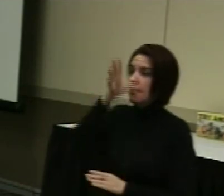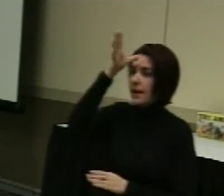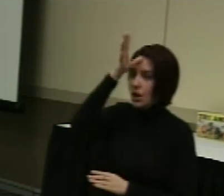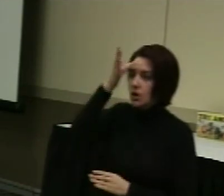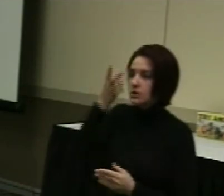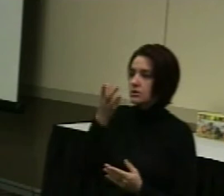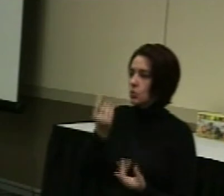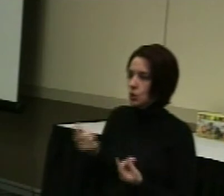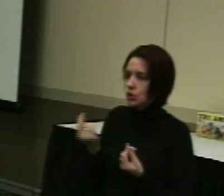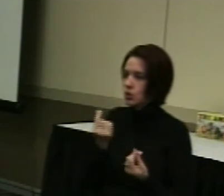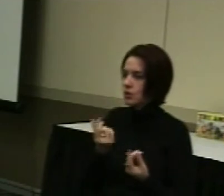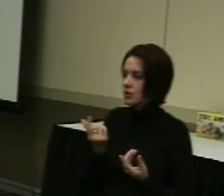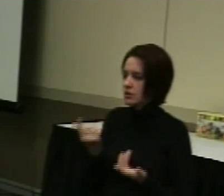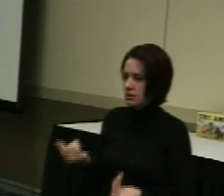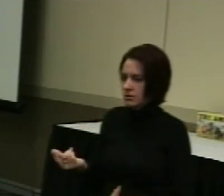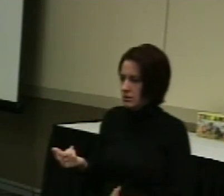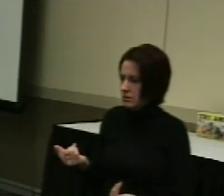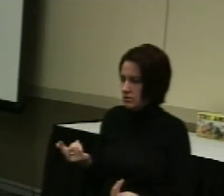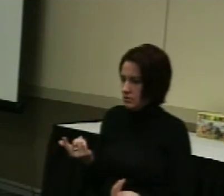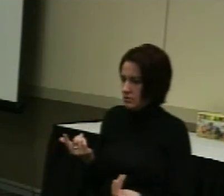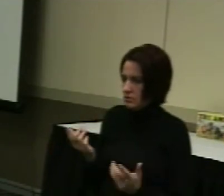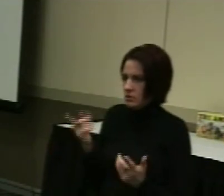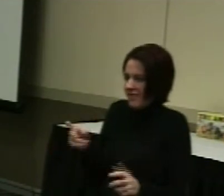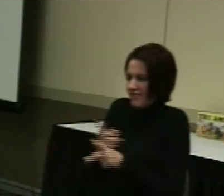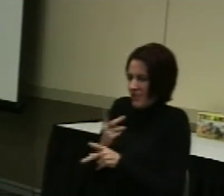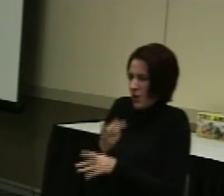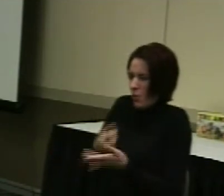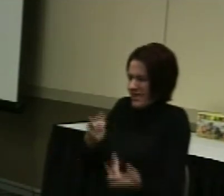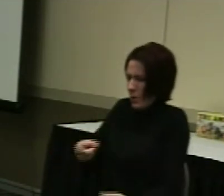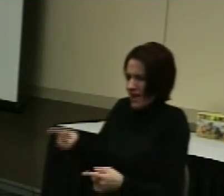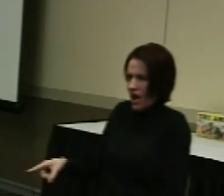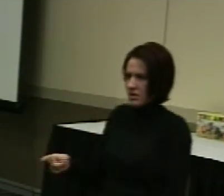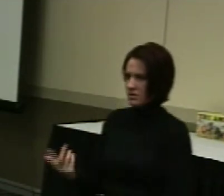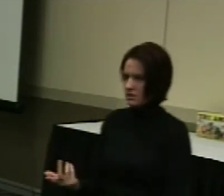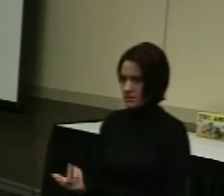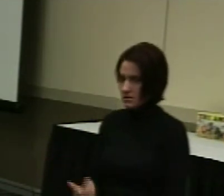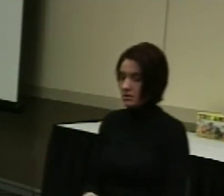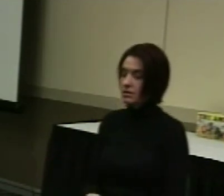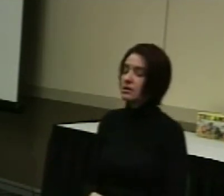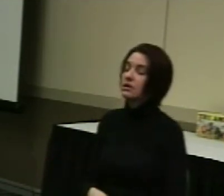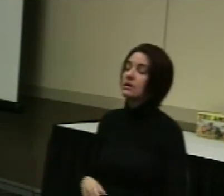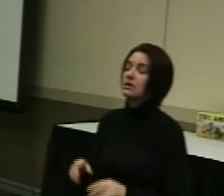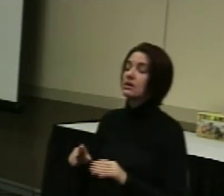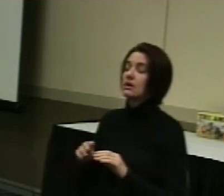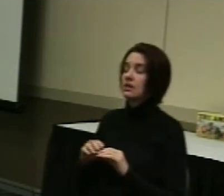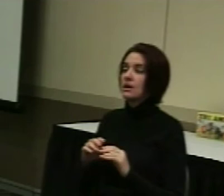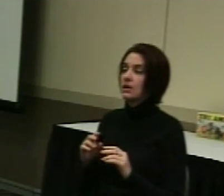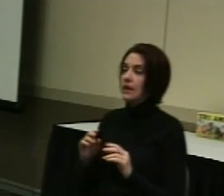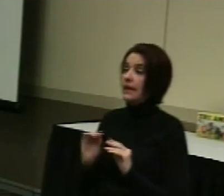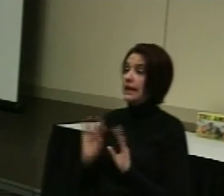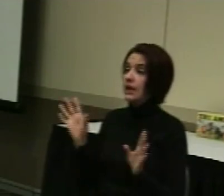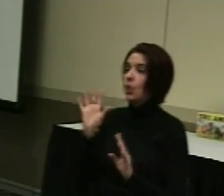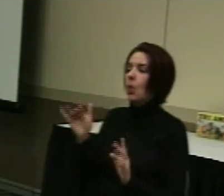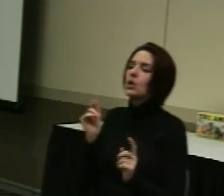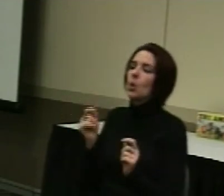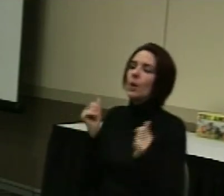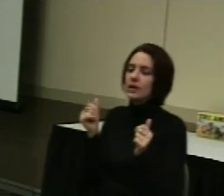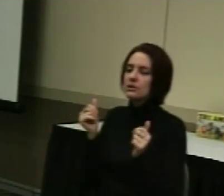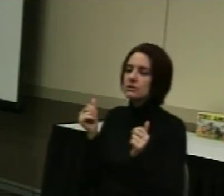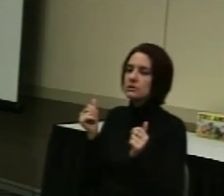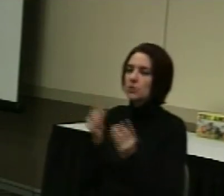is to figure out what is going on here. So clearly those quick little